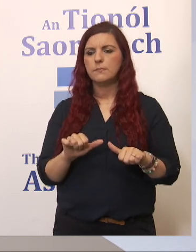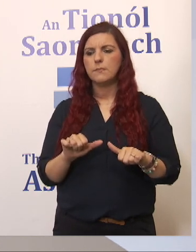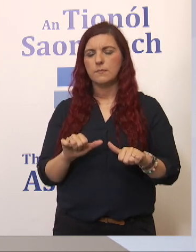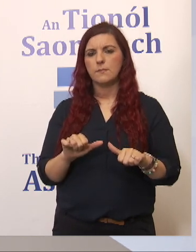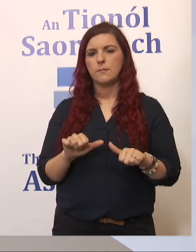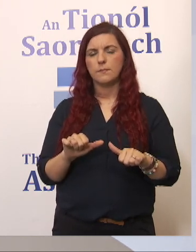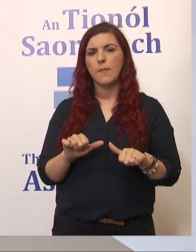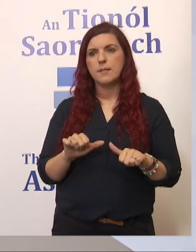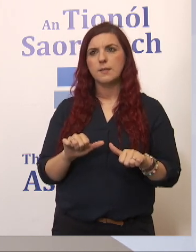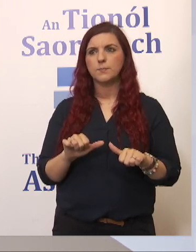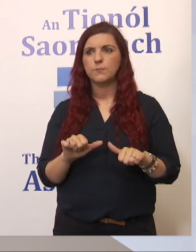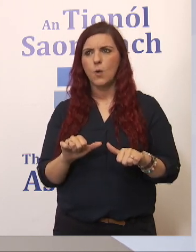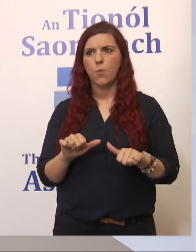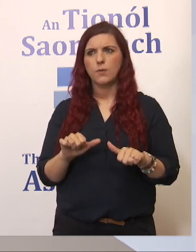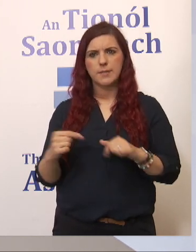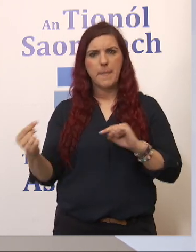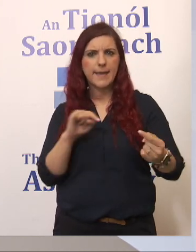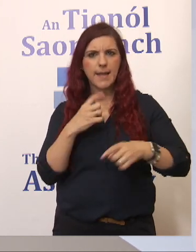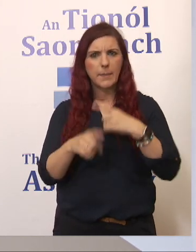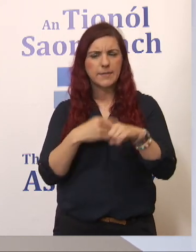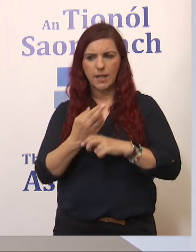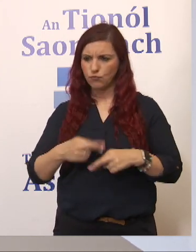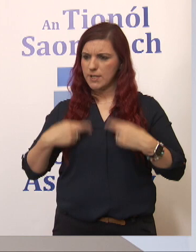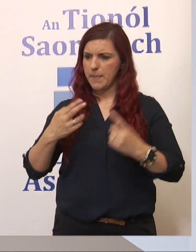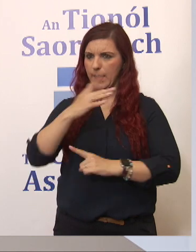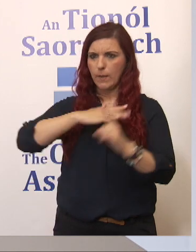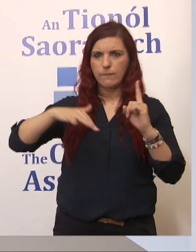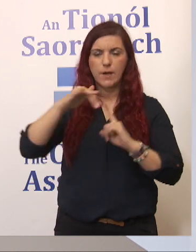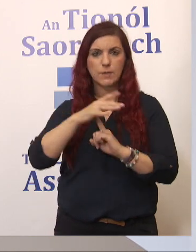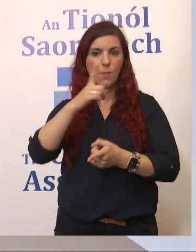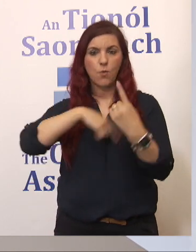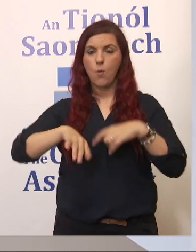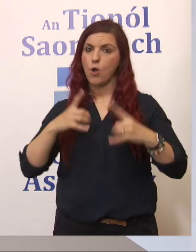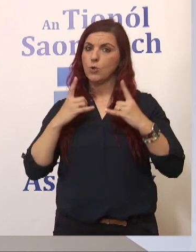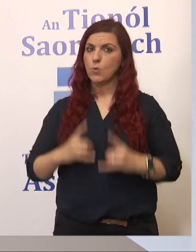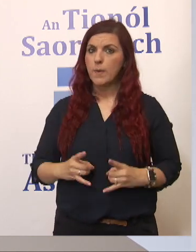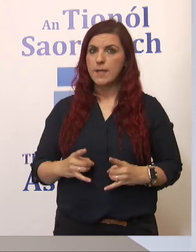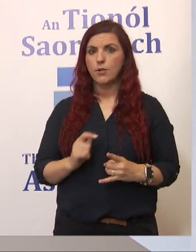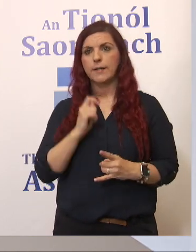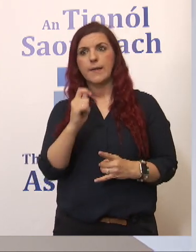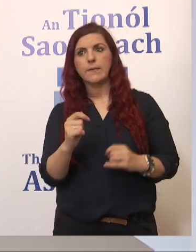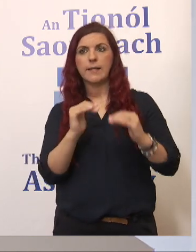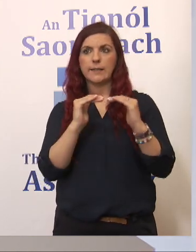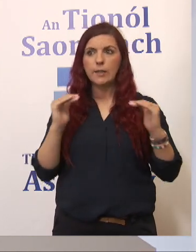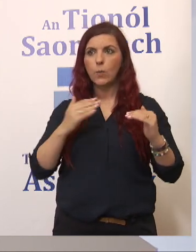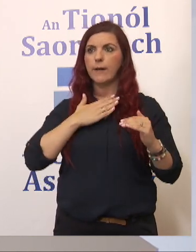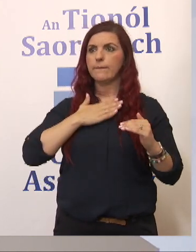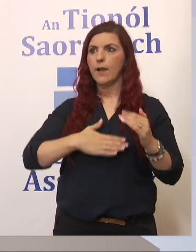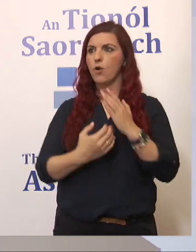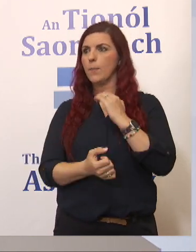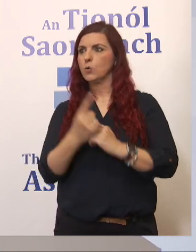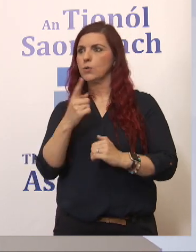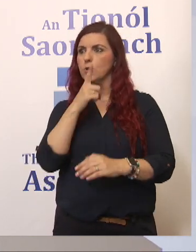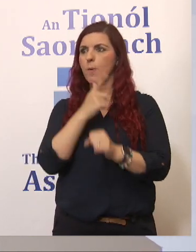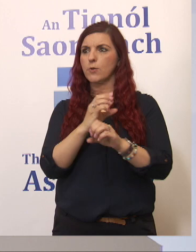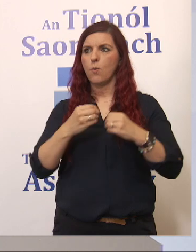environment, and that you were all given an equal and fair opportunity to voice your opinion, and that under the guidance of